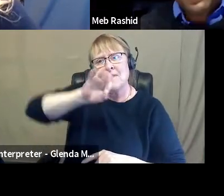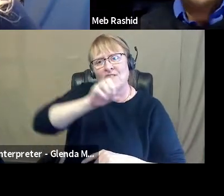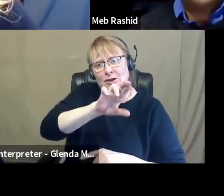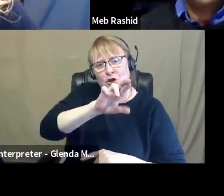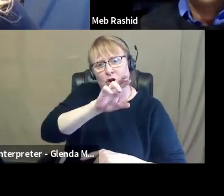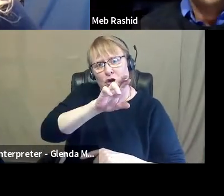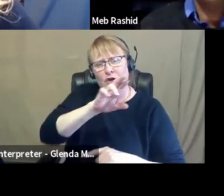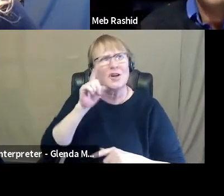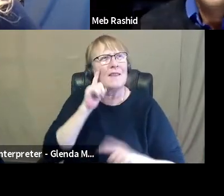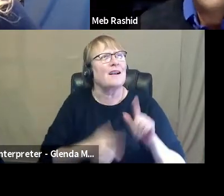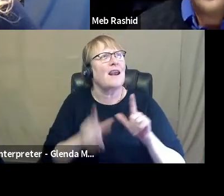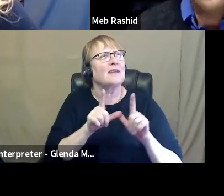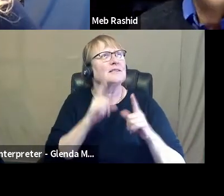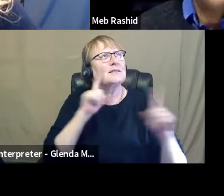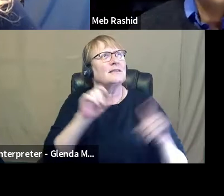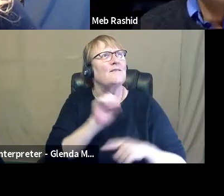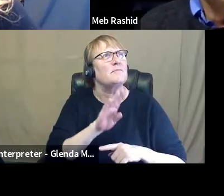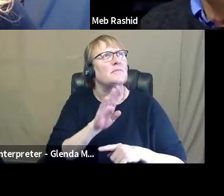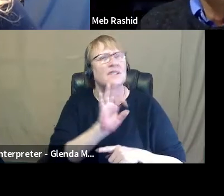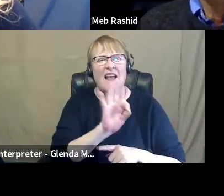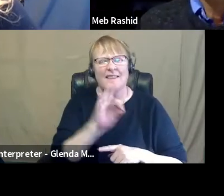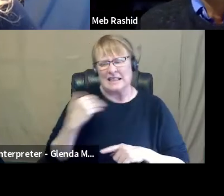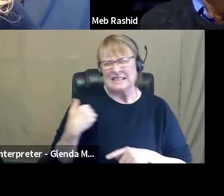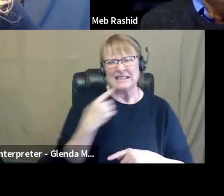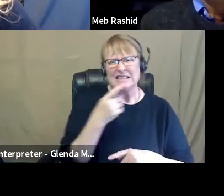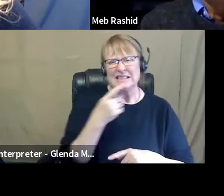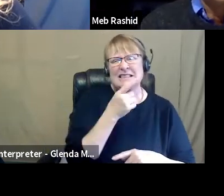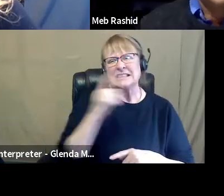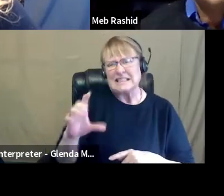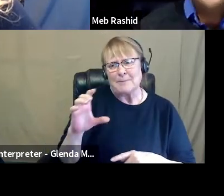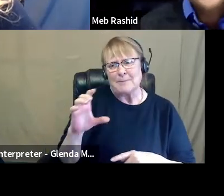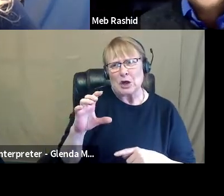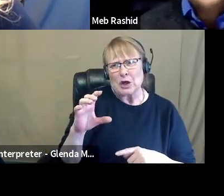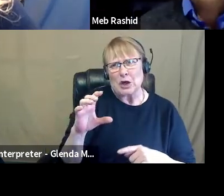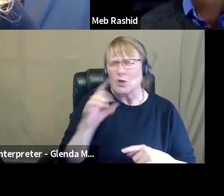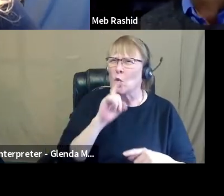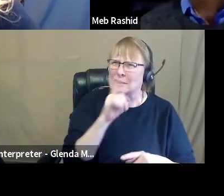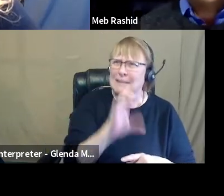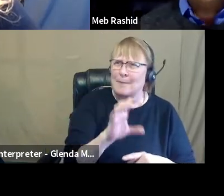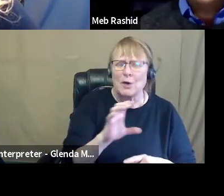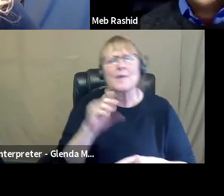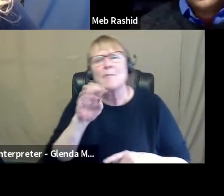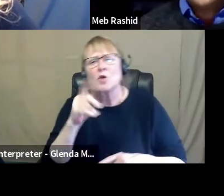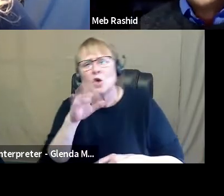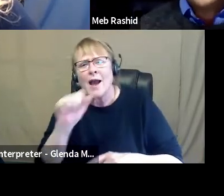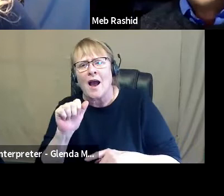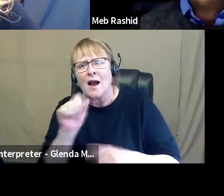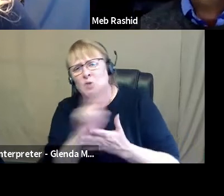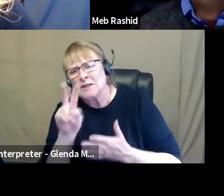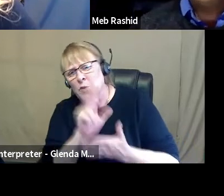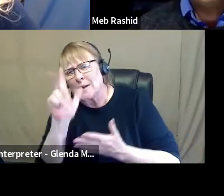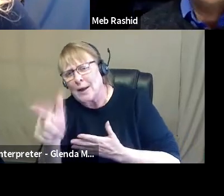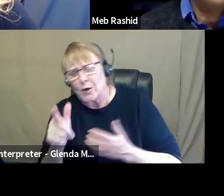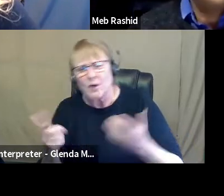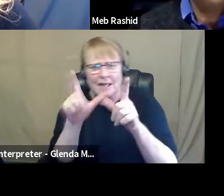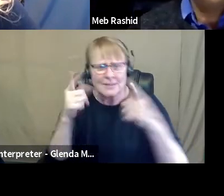licensed, I think it was December 9th, but sometime in early December, and then Moderna that followed a couple of weeks later. The trials that led